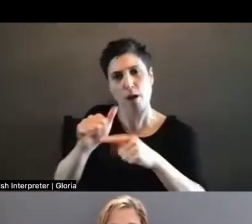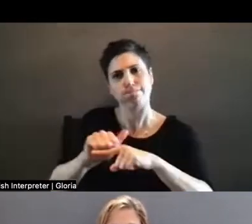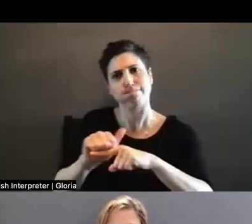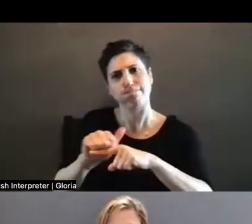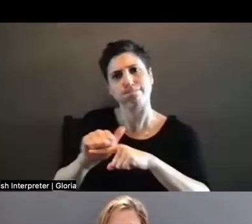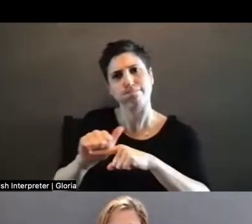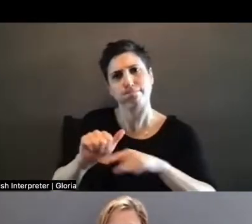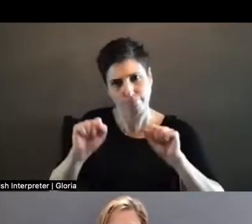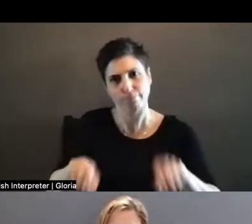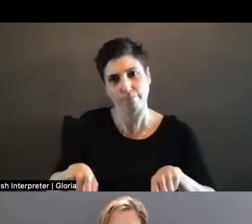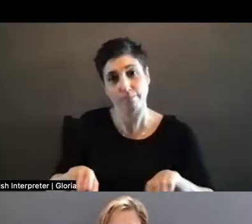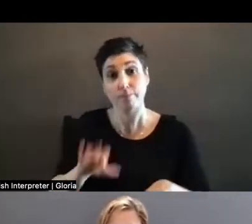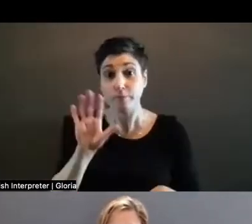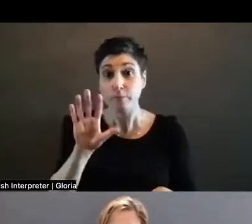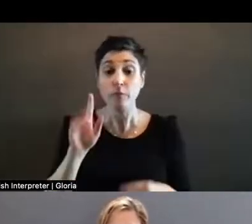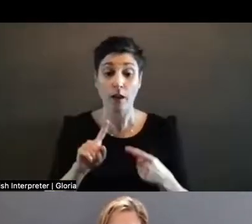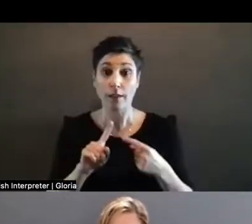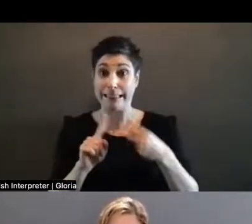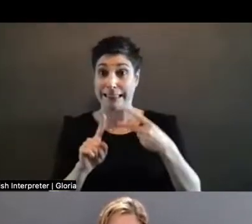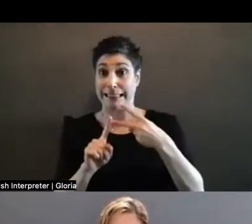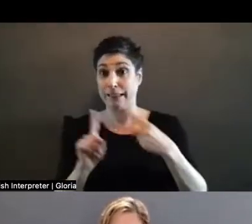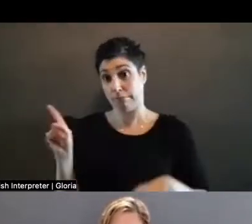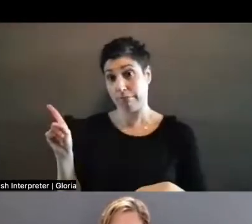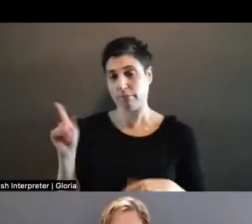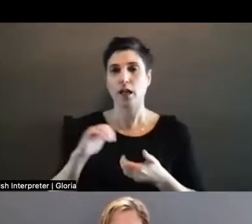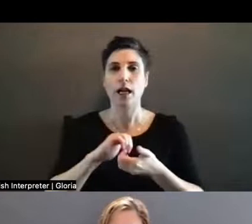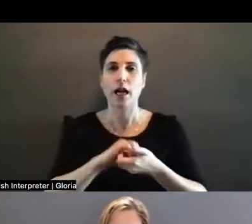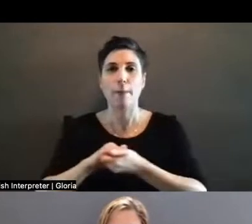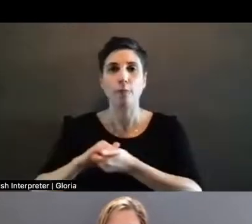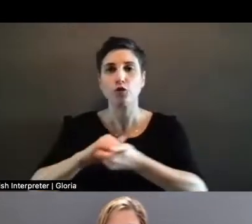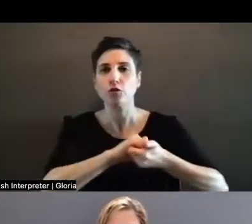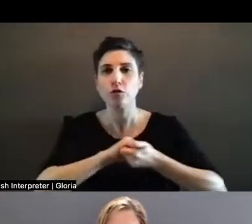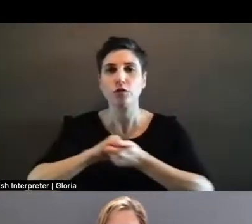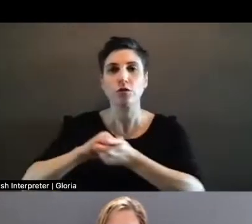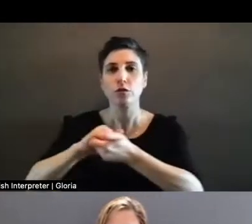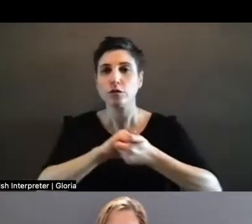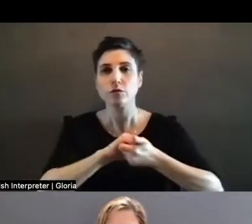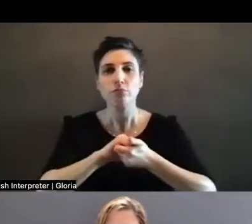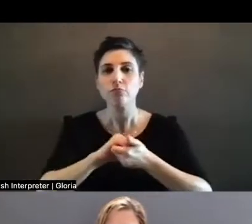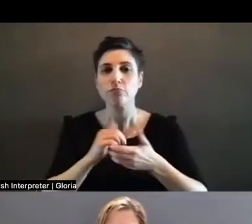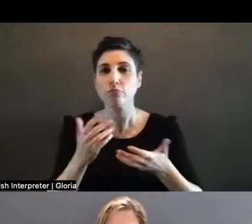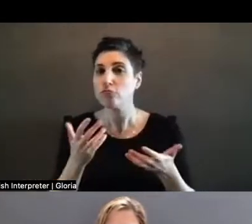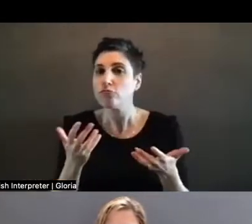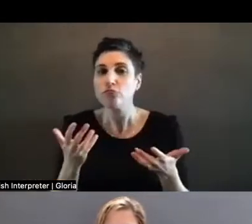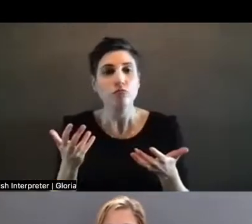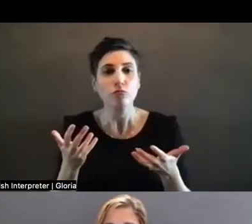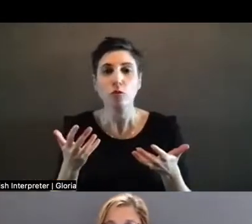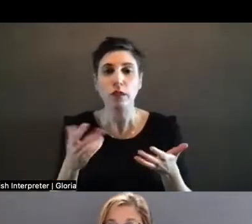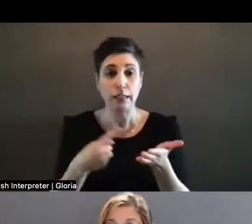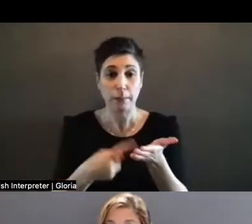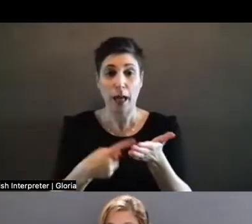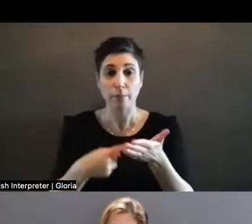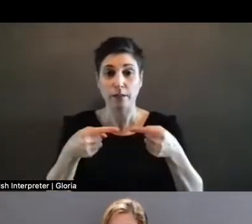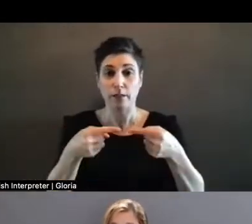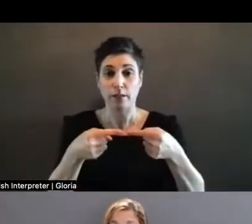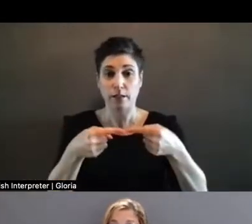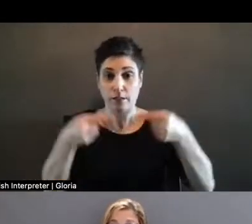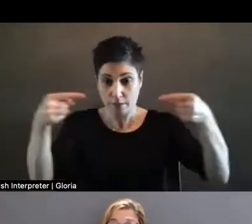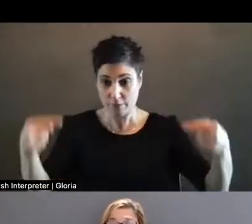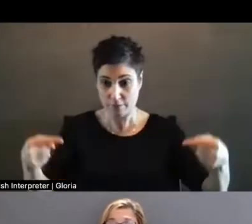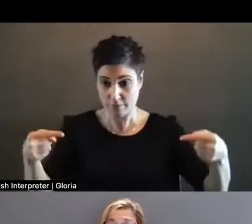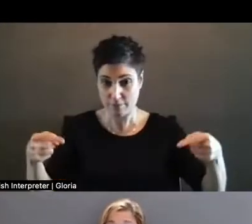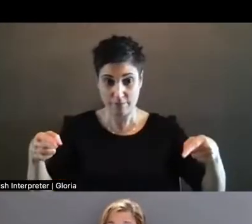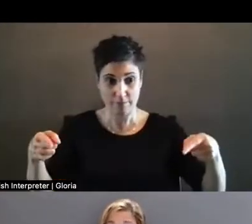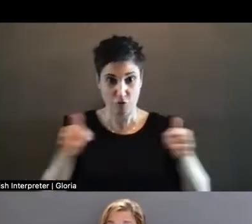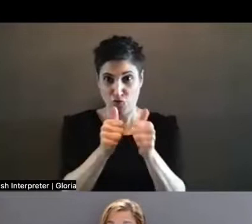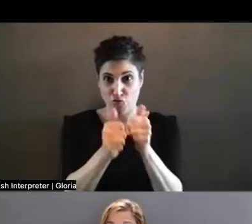They also demonstrate collaboration skills, because whether a player is sitting right across the table from you, or